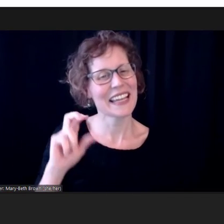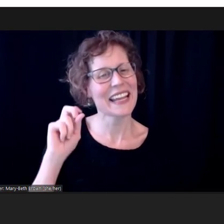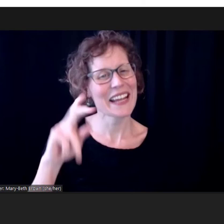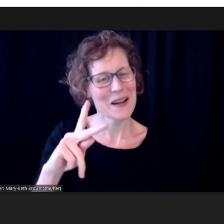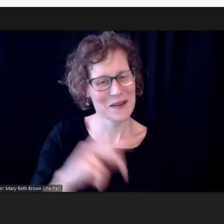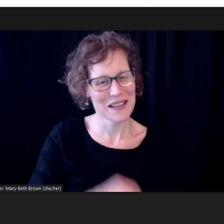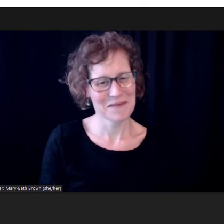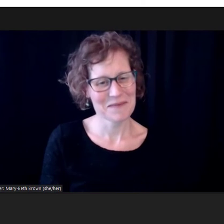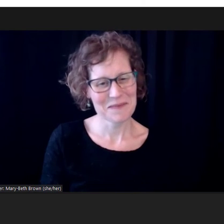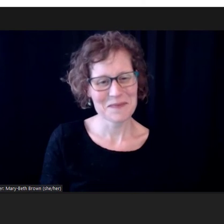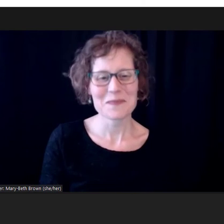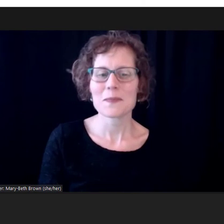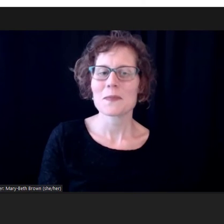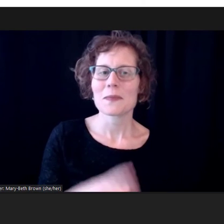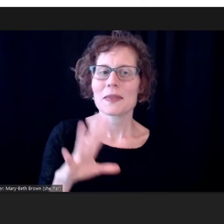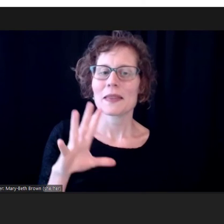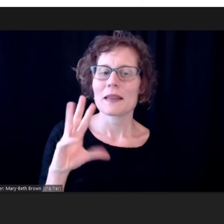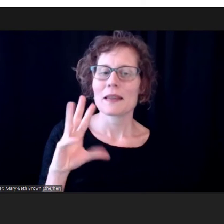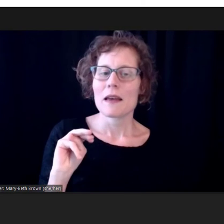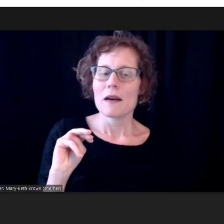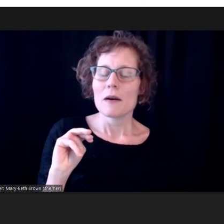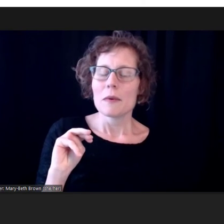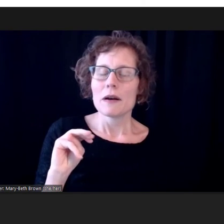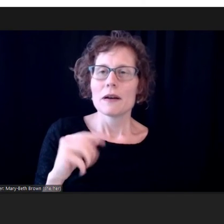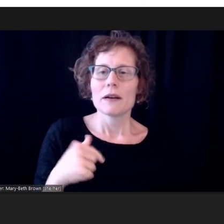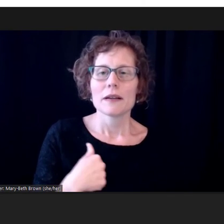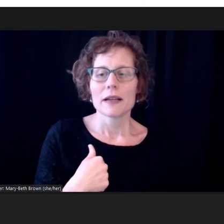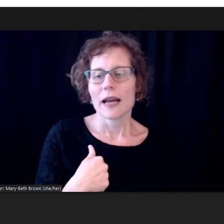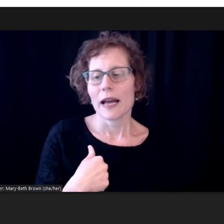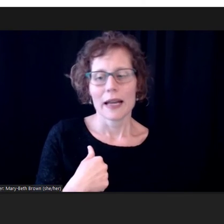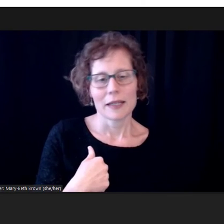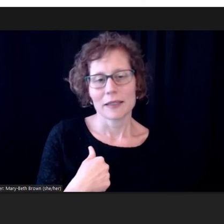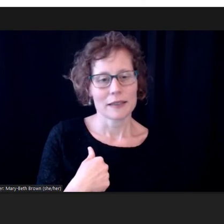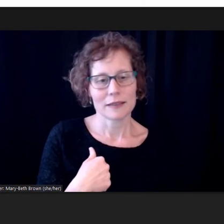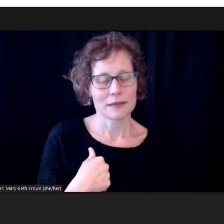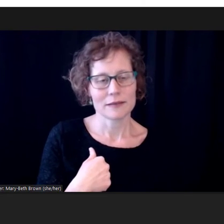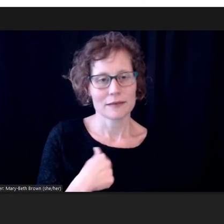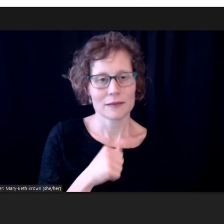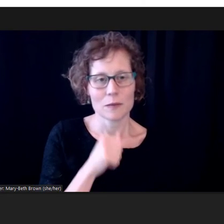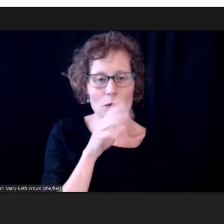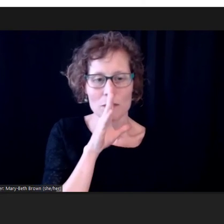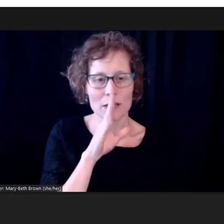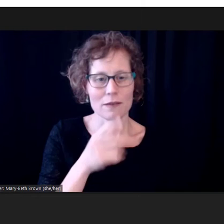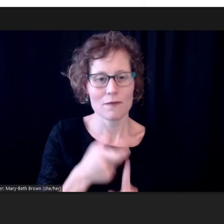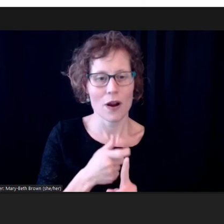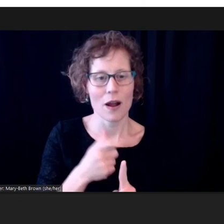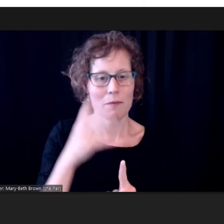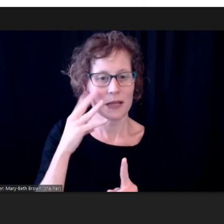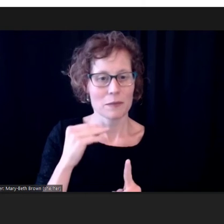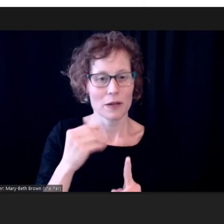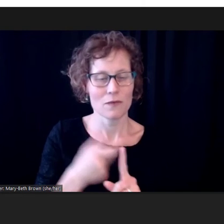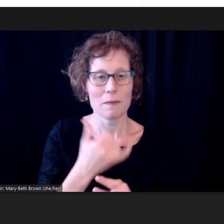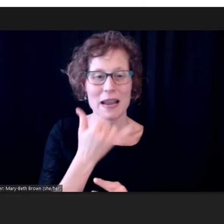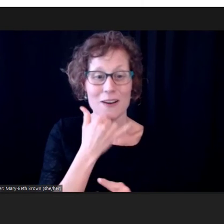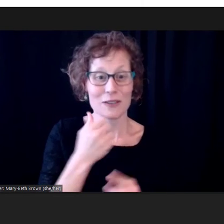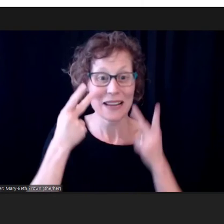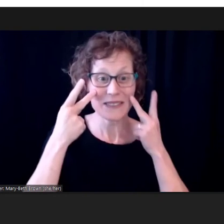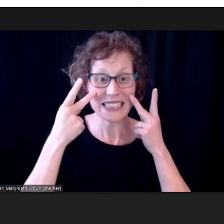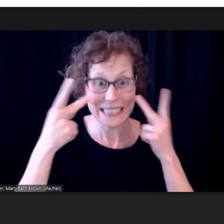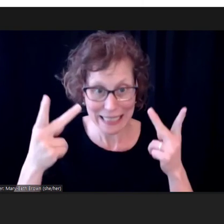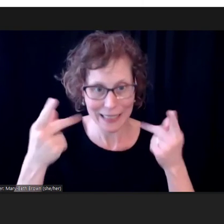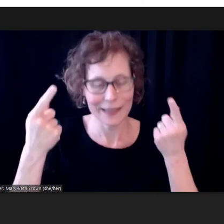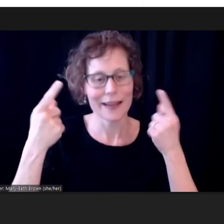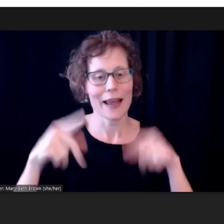is Katie. So I will not speak from experience on errors that I've seen people make,